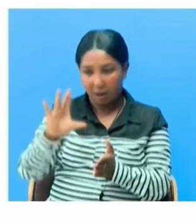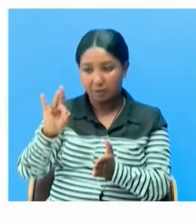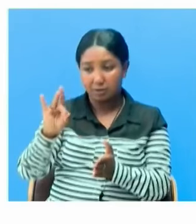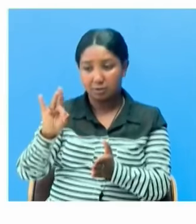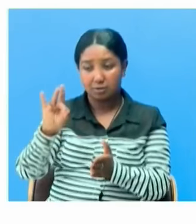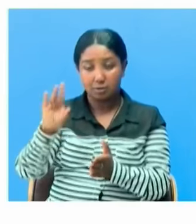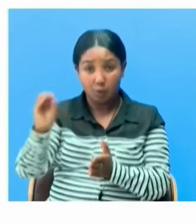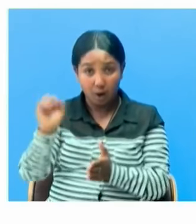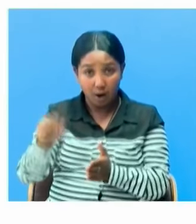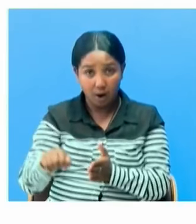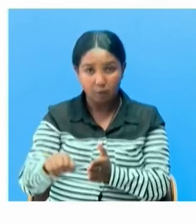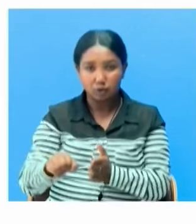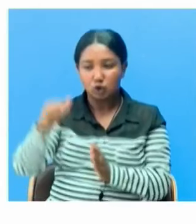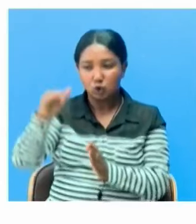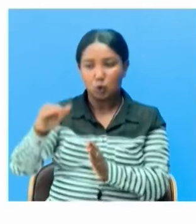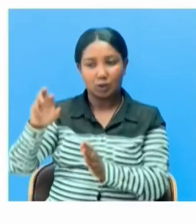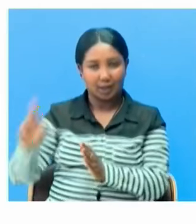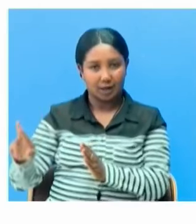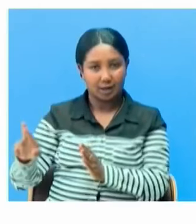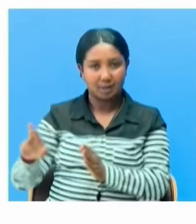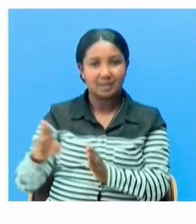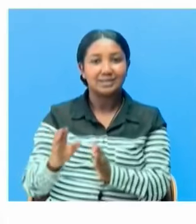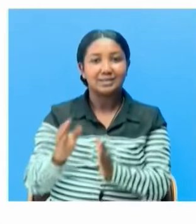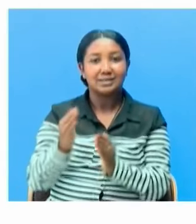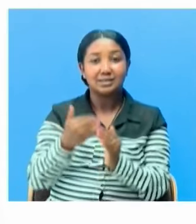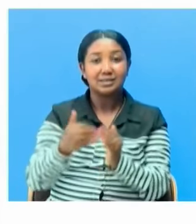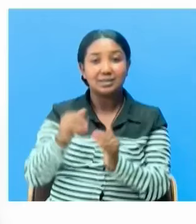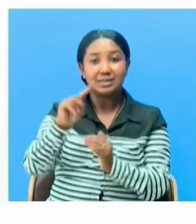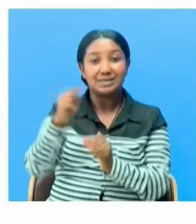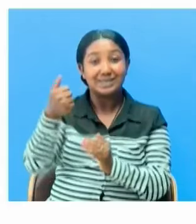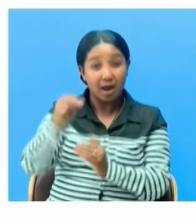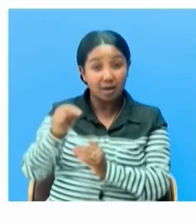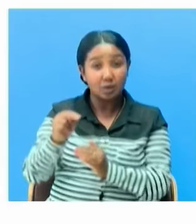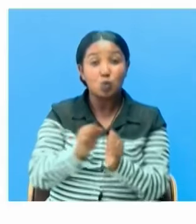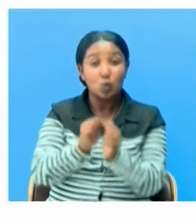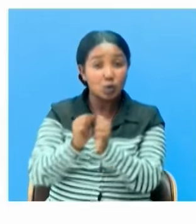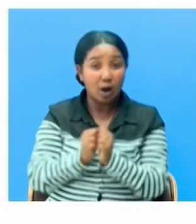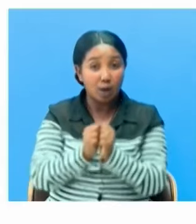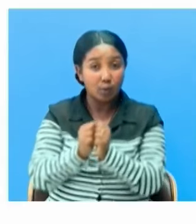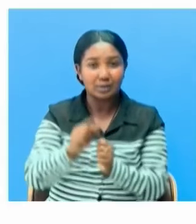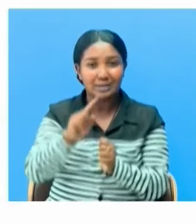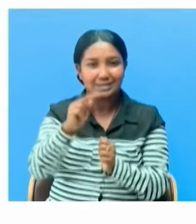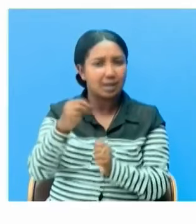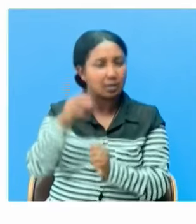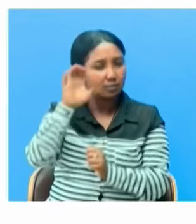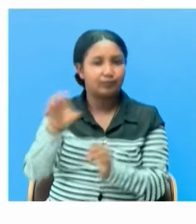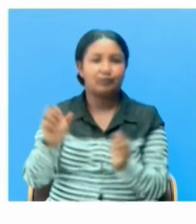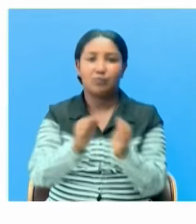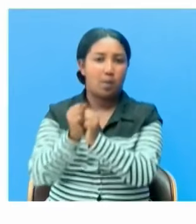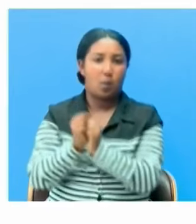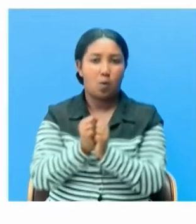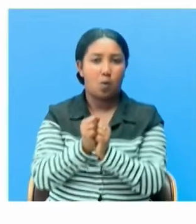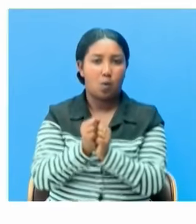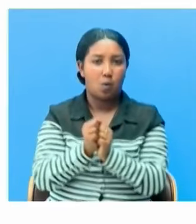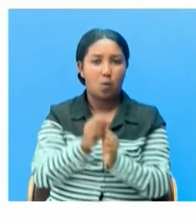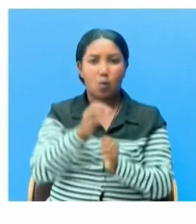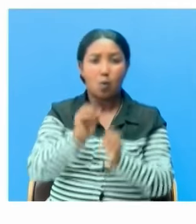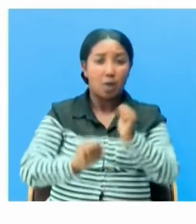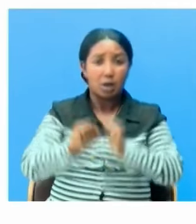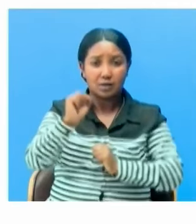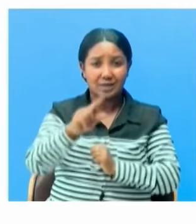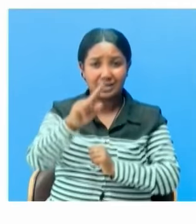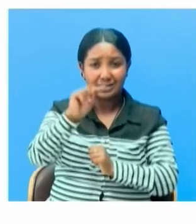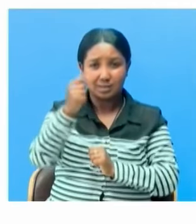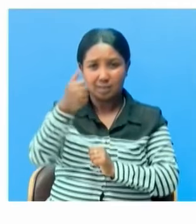1.80. Shorter than. Normally we use than after comparative adjective.